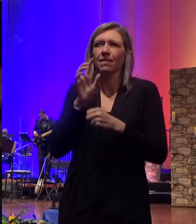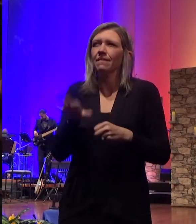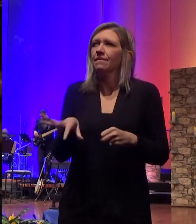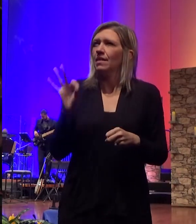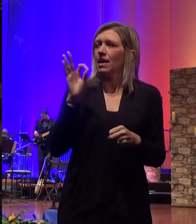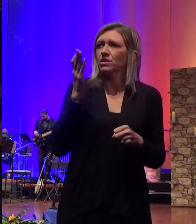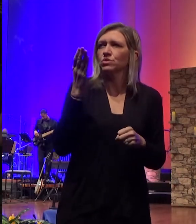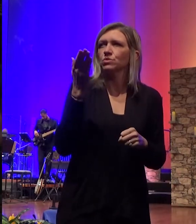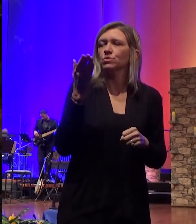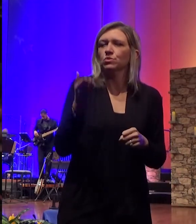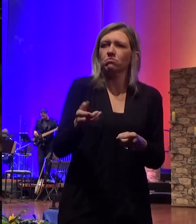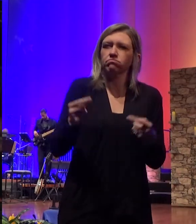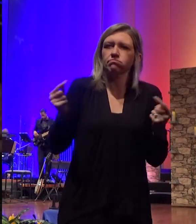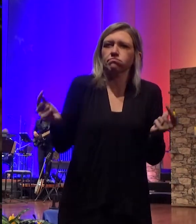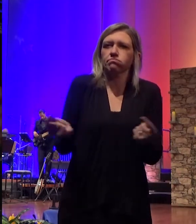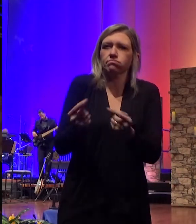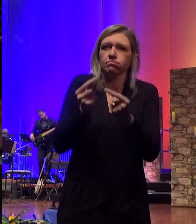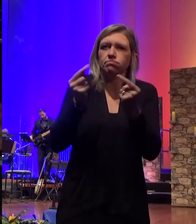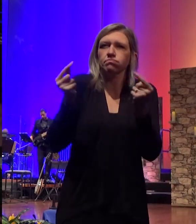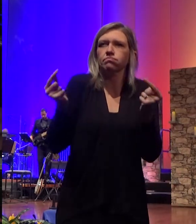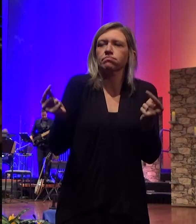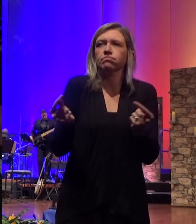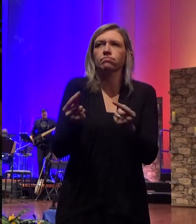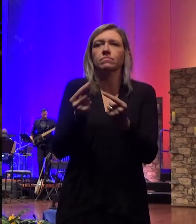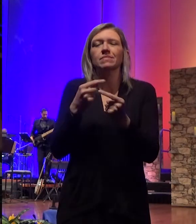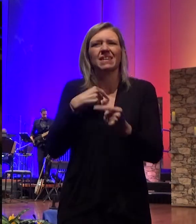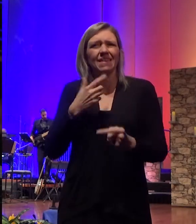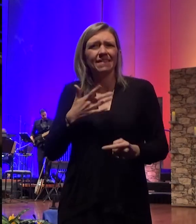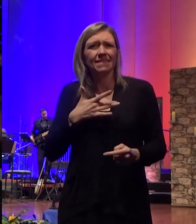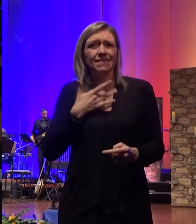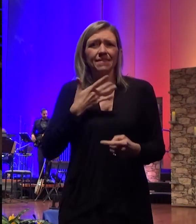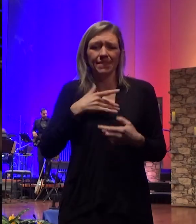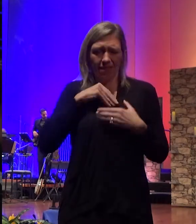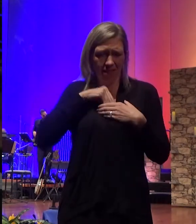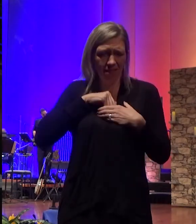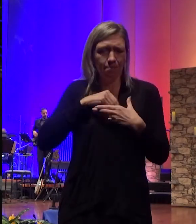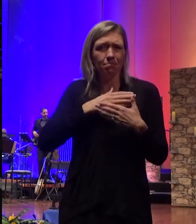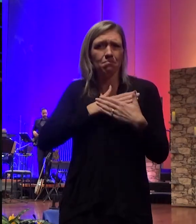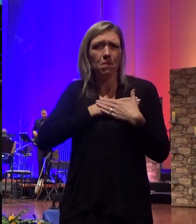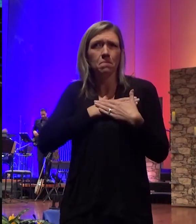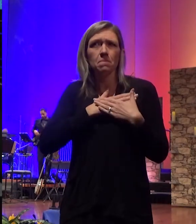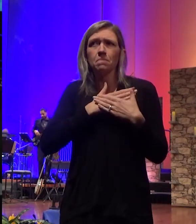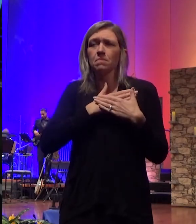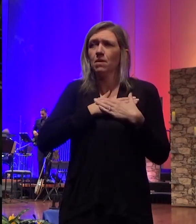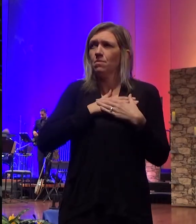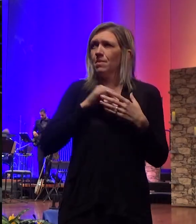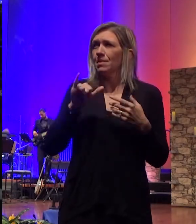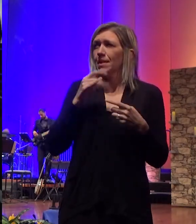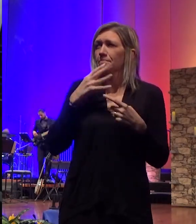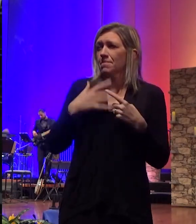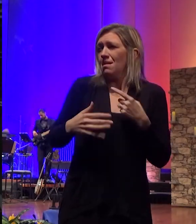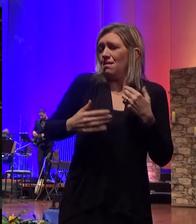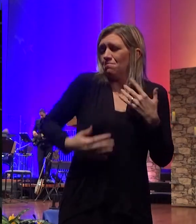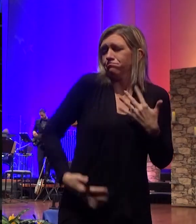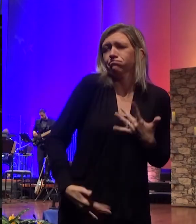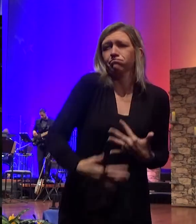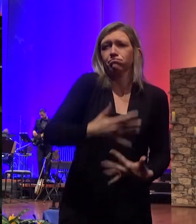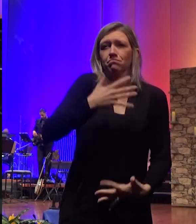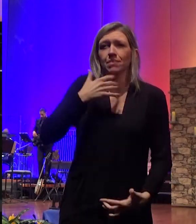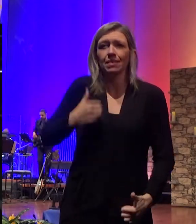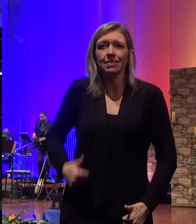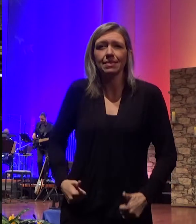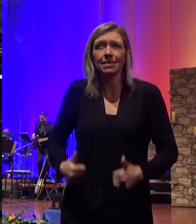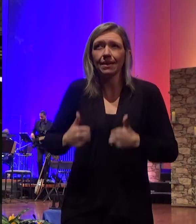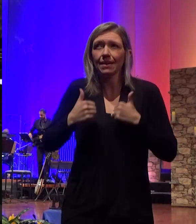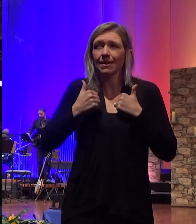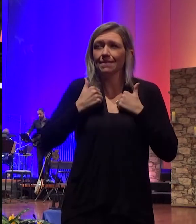your pain. I feel it in me like the beating of life in